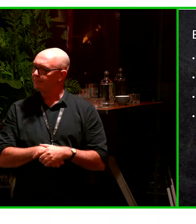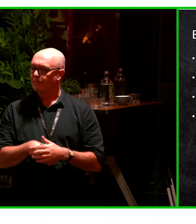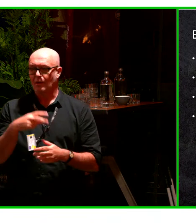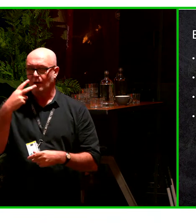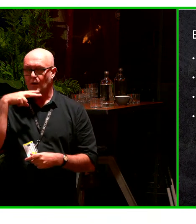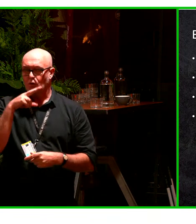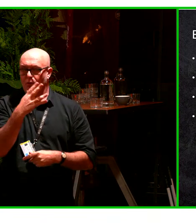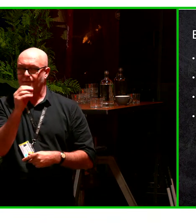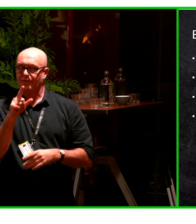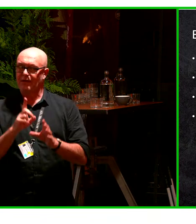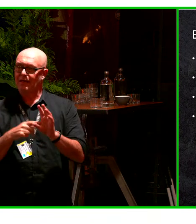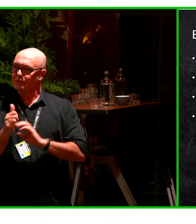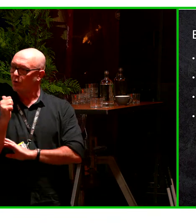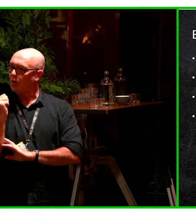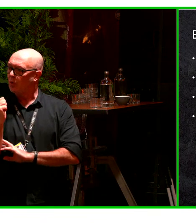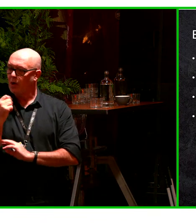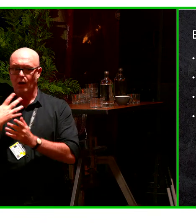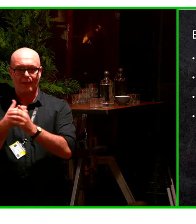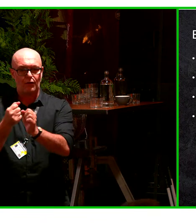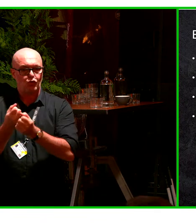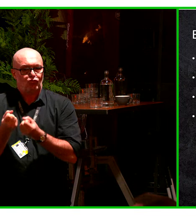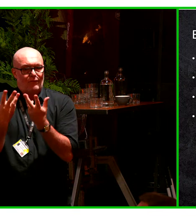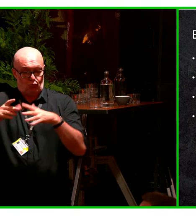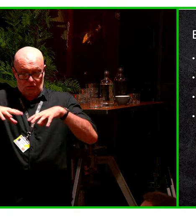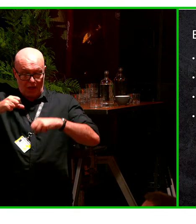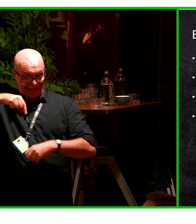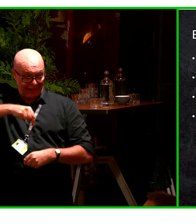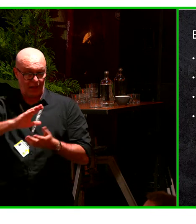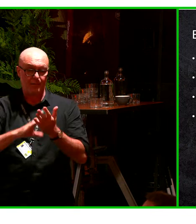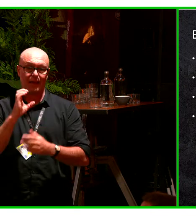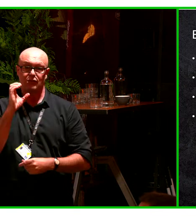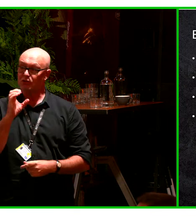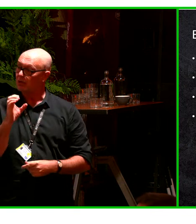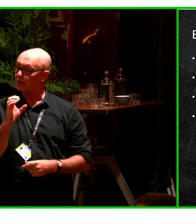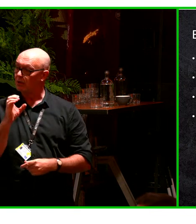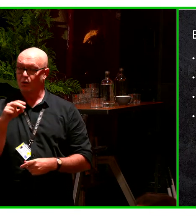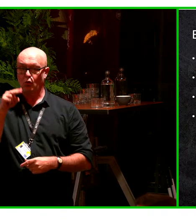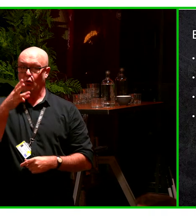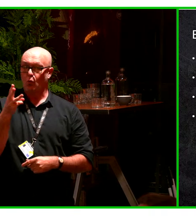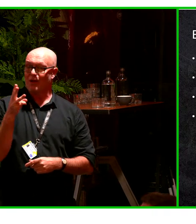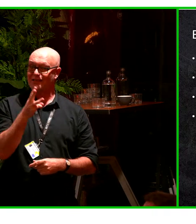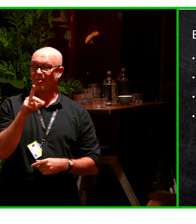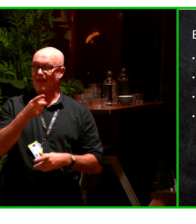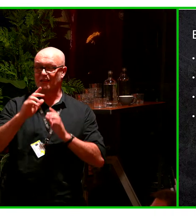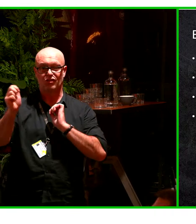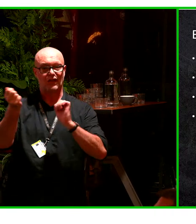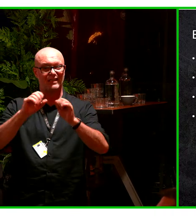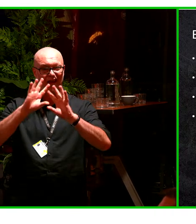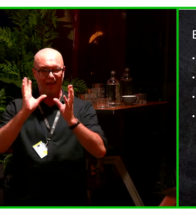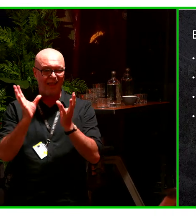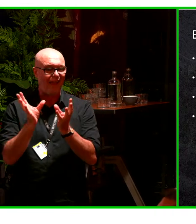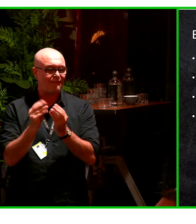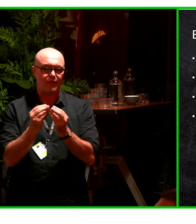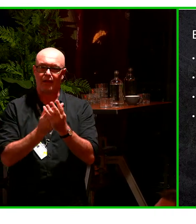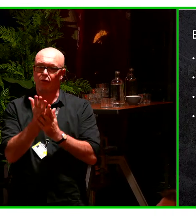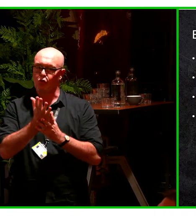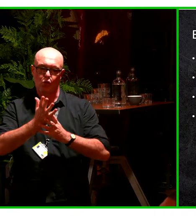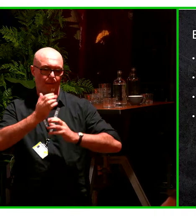250 years ago, the Industrial Revolution was started in Manchester and the northwest of England, and that changed how we constructed buildings